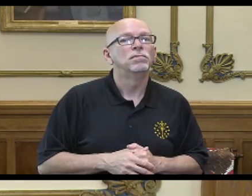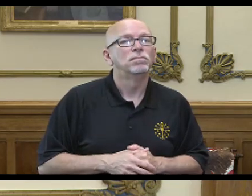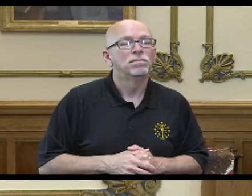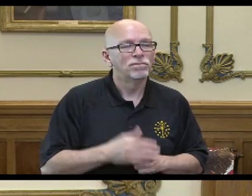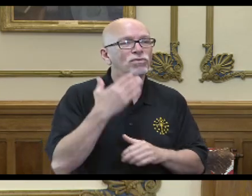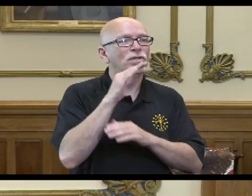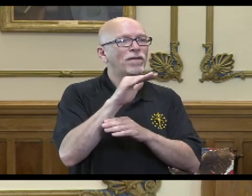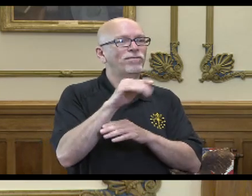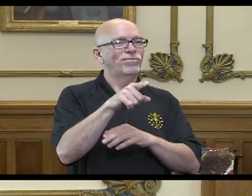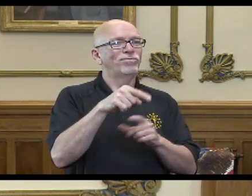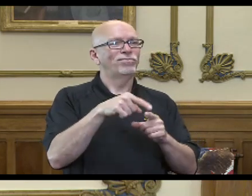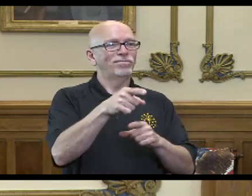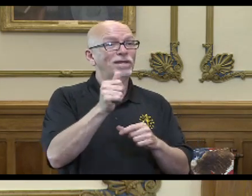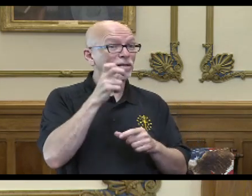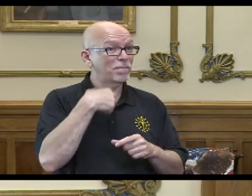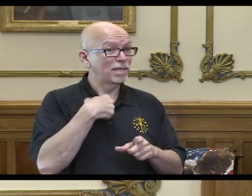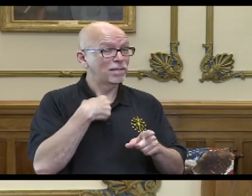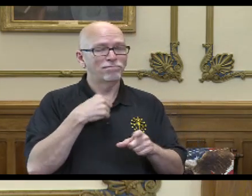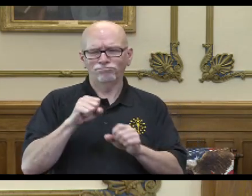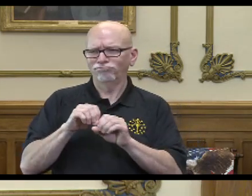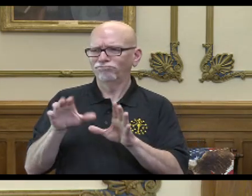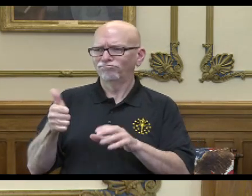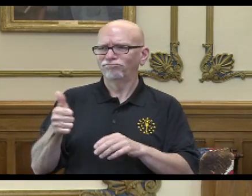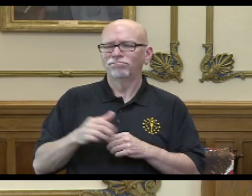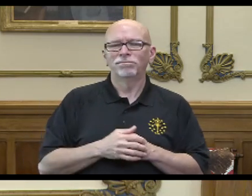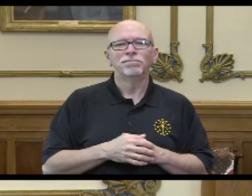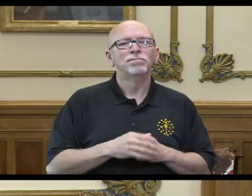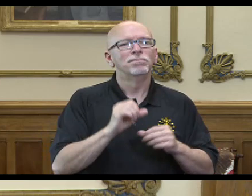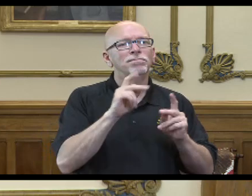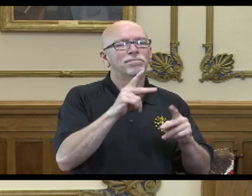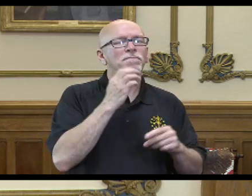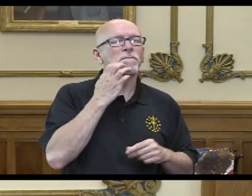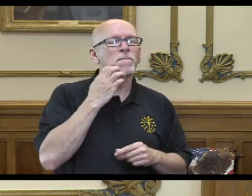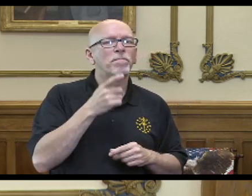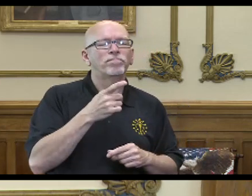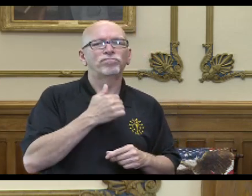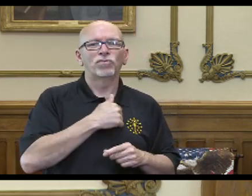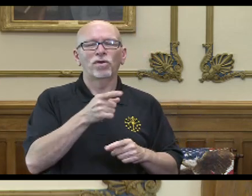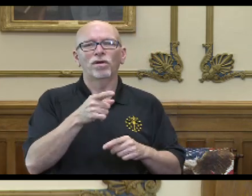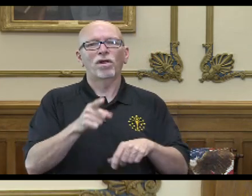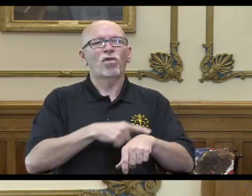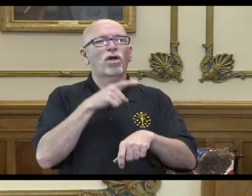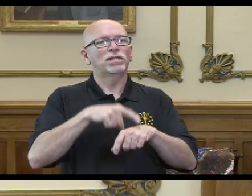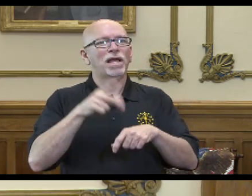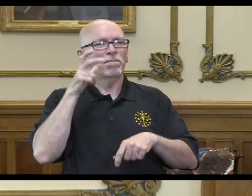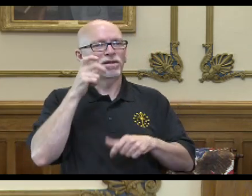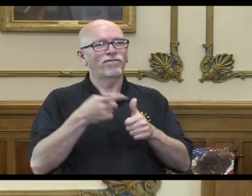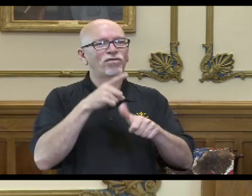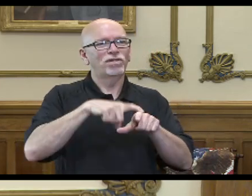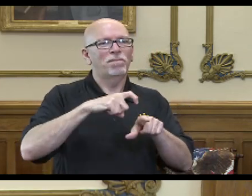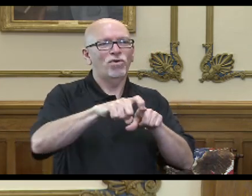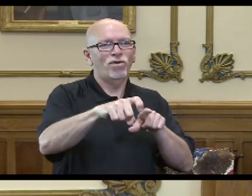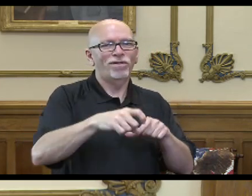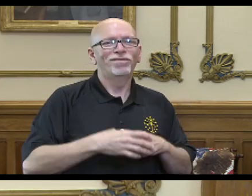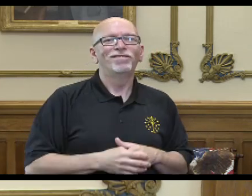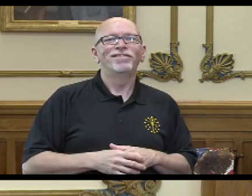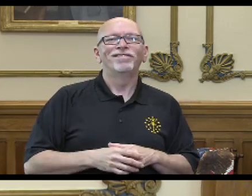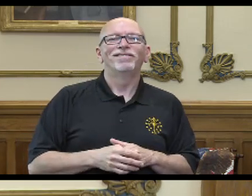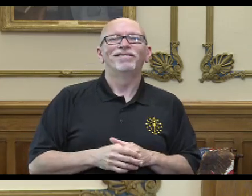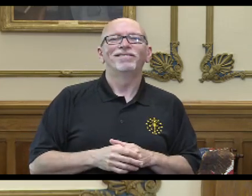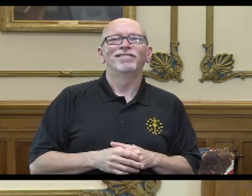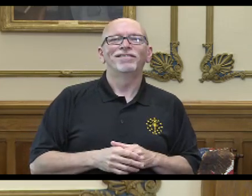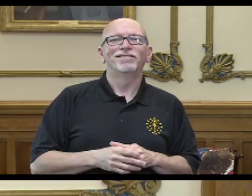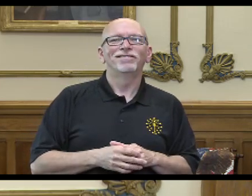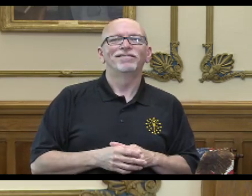Good afternoon. Can you hear me? Loud and clear. Okay. Sorry, long-time listener, first-time caller here.